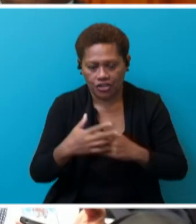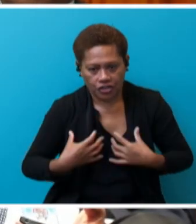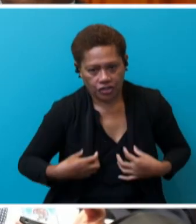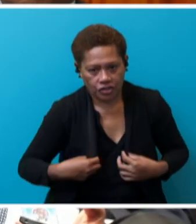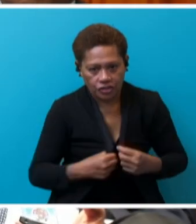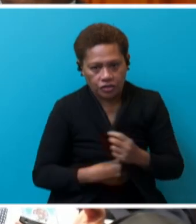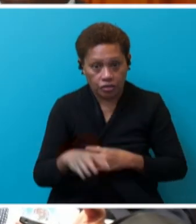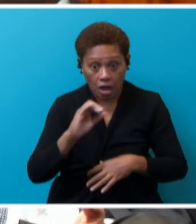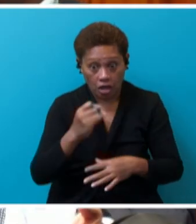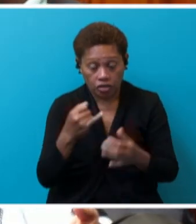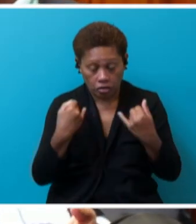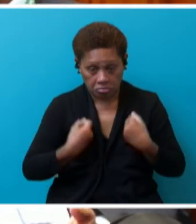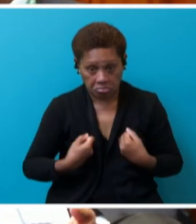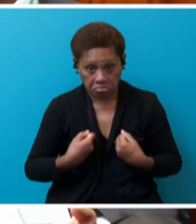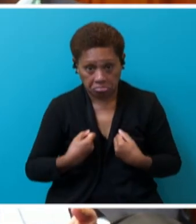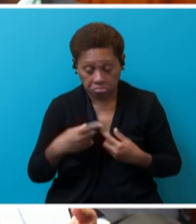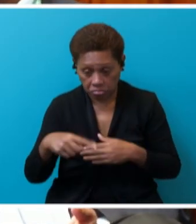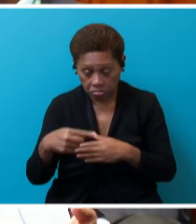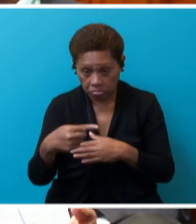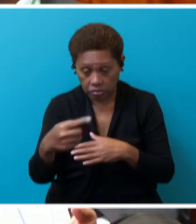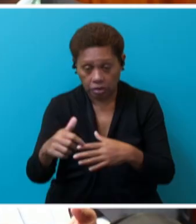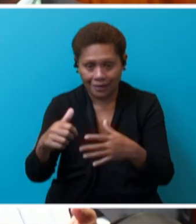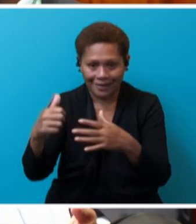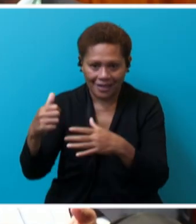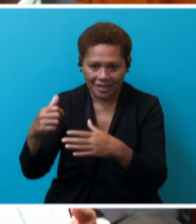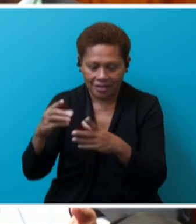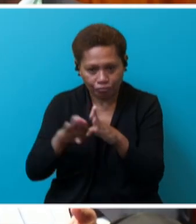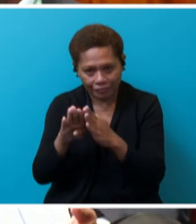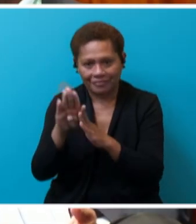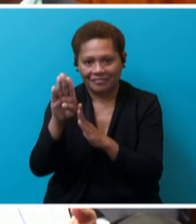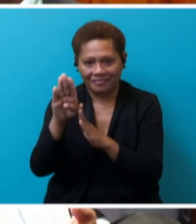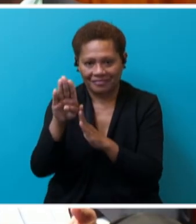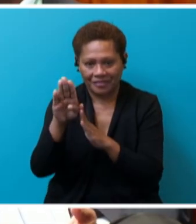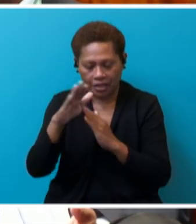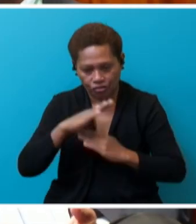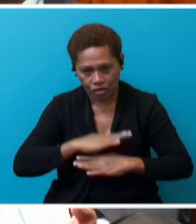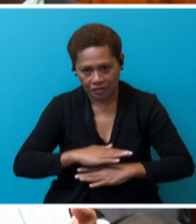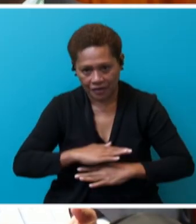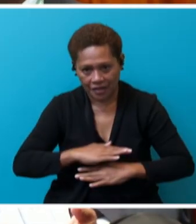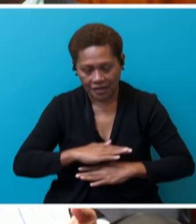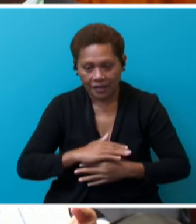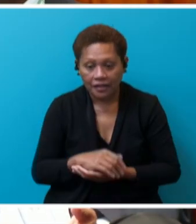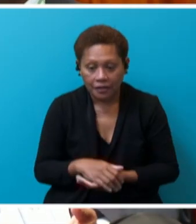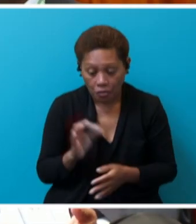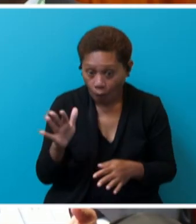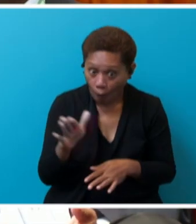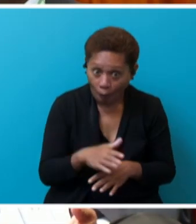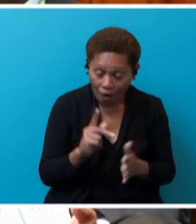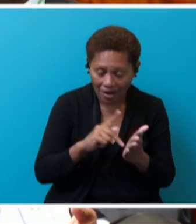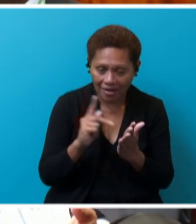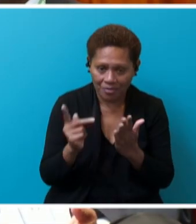ongoing and is progressing satisfactorily. So all these projects,